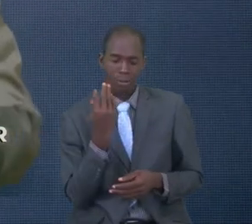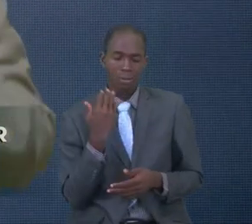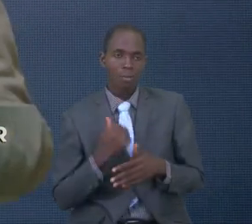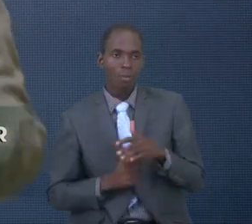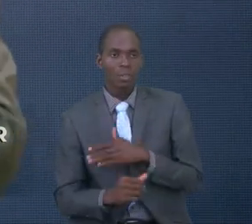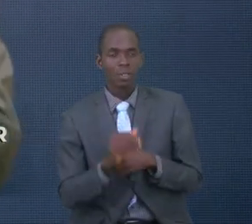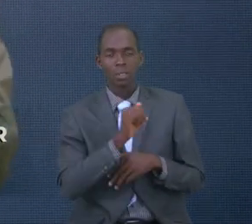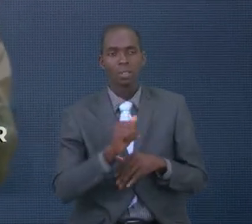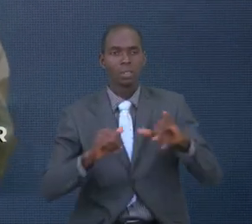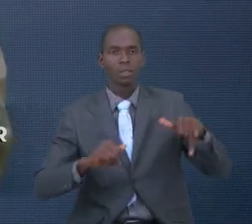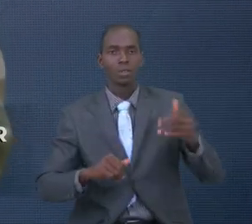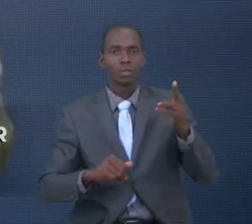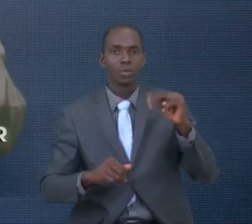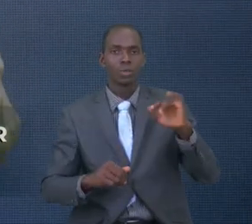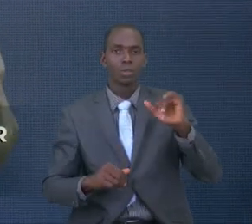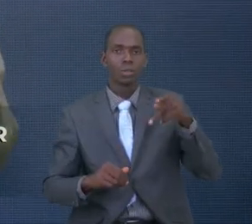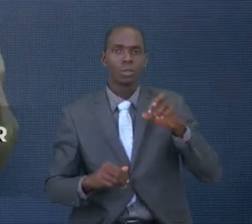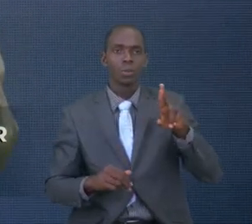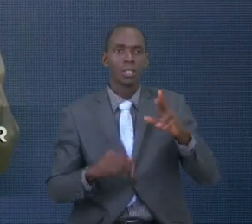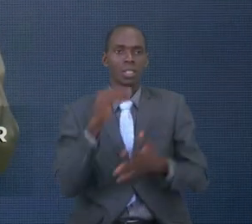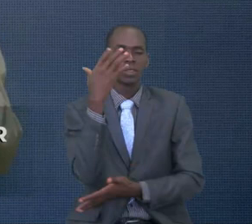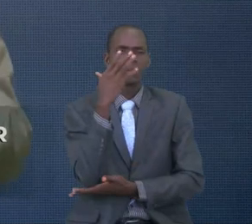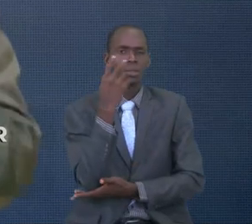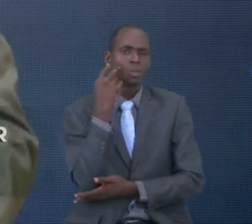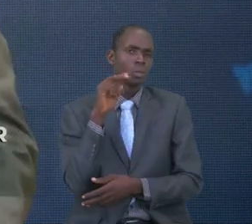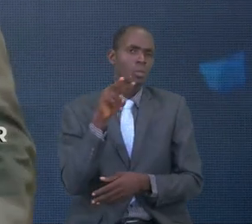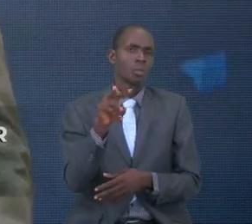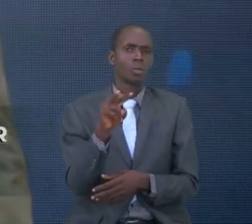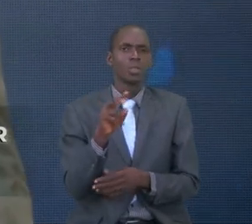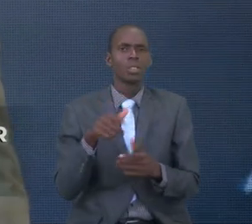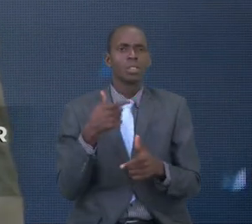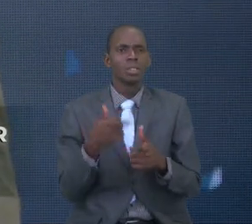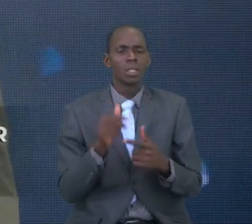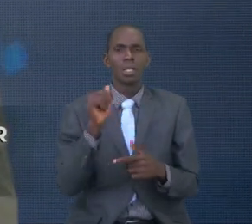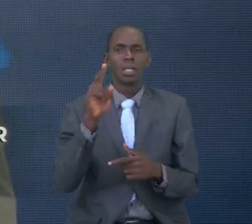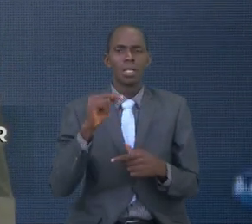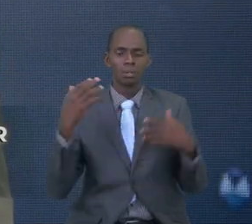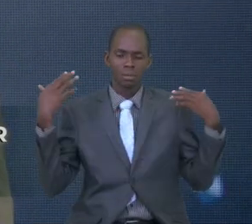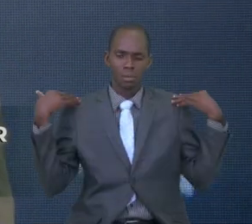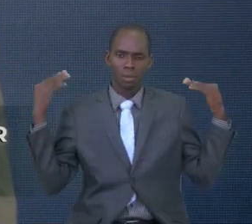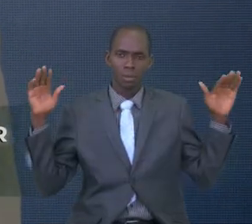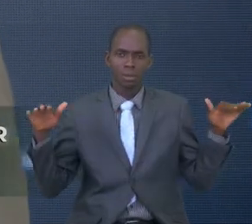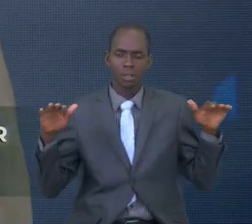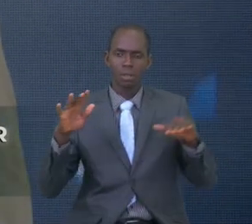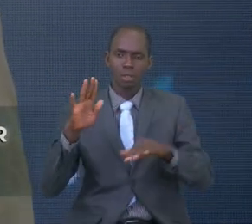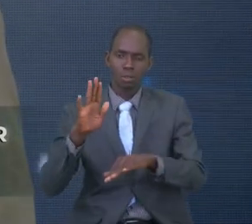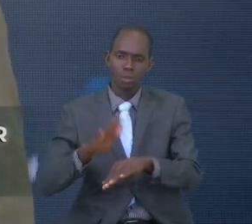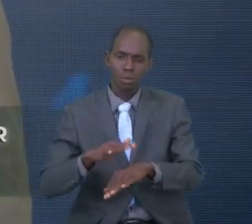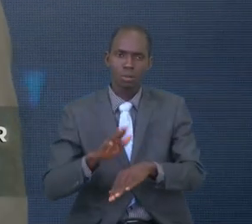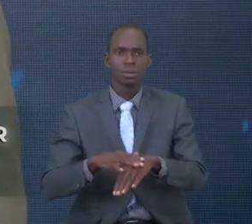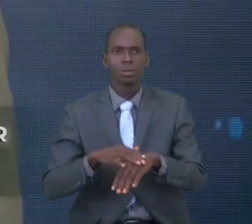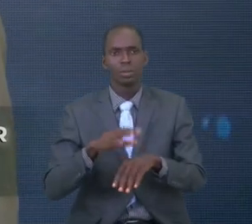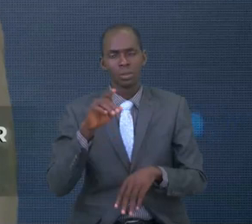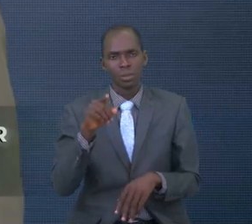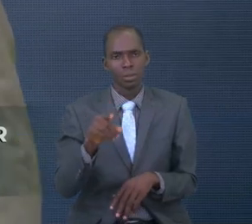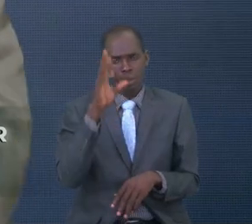tree, behold, then an angel touched him and said